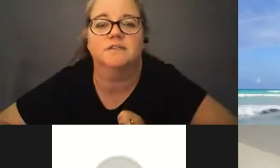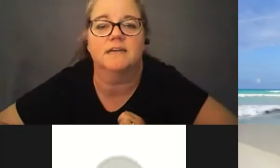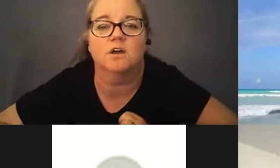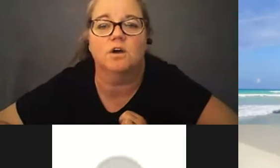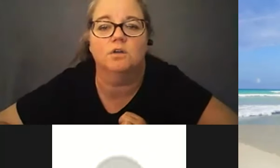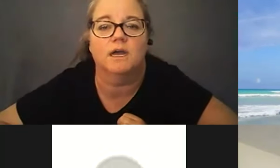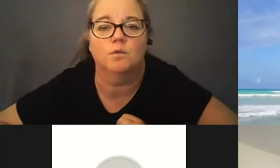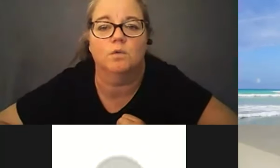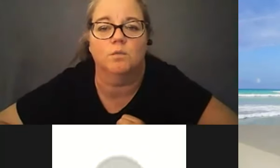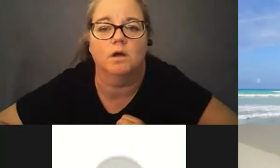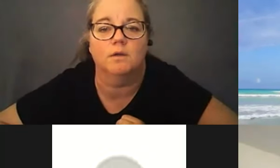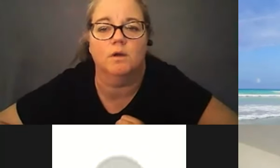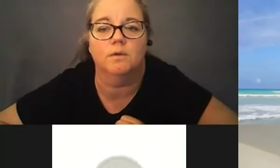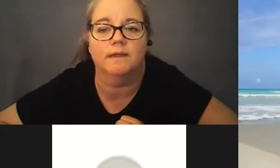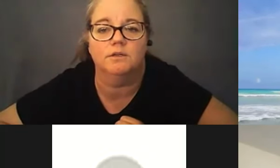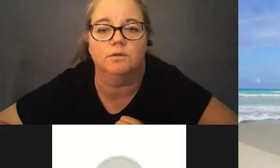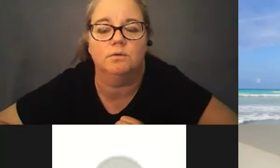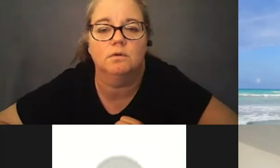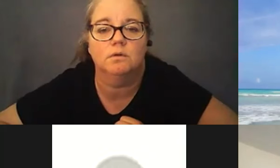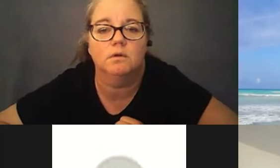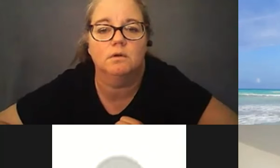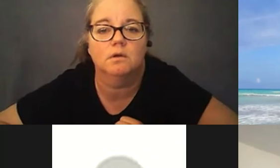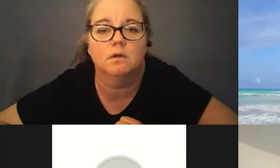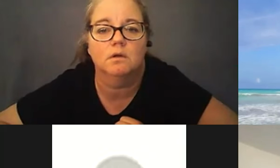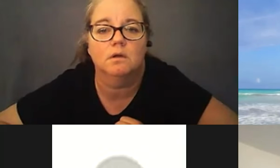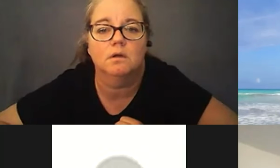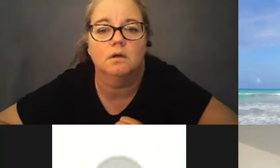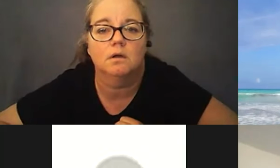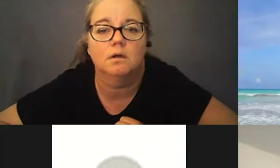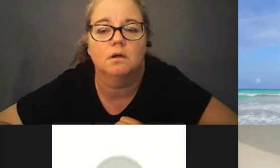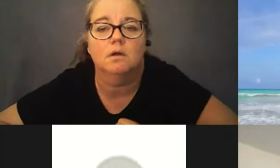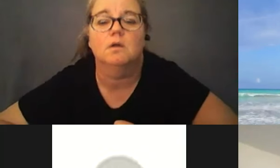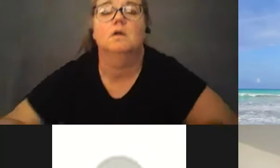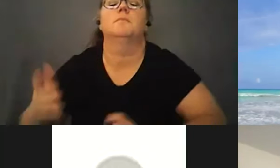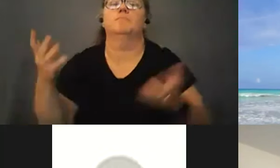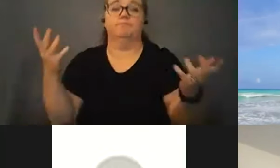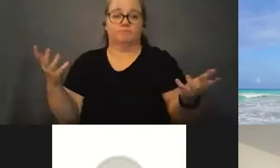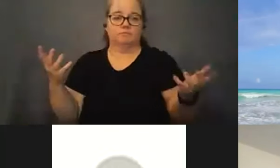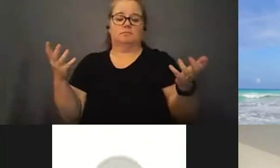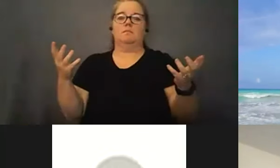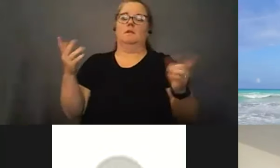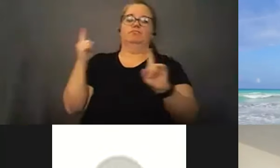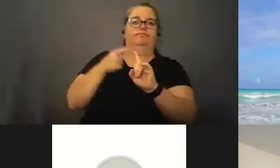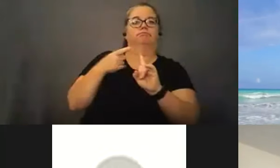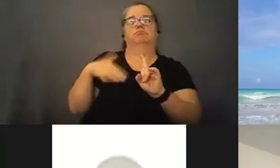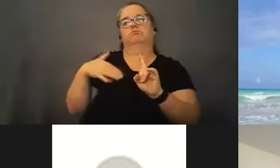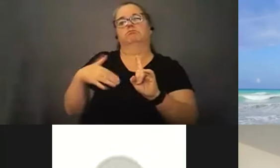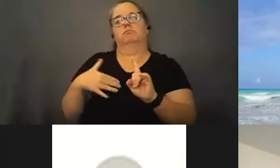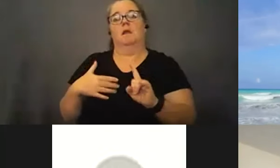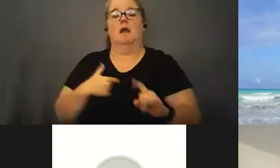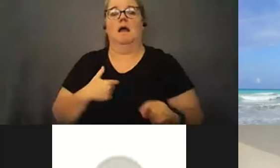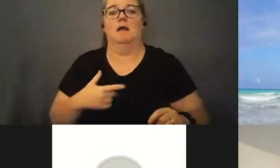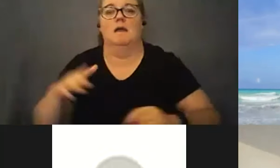if a deaf person can't call 911? What would they do? Yeah, that's what I mentioned.